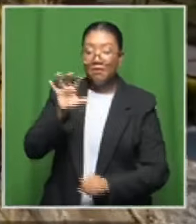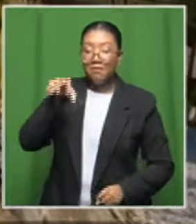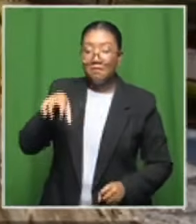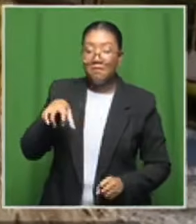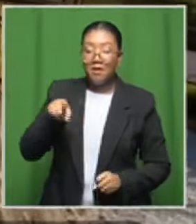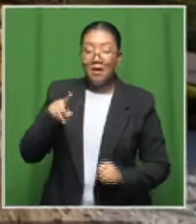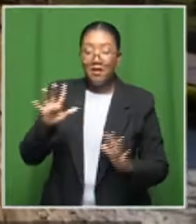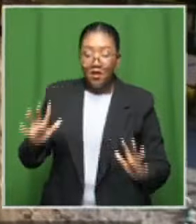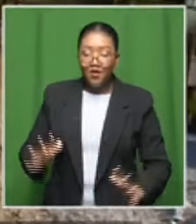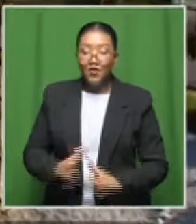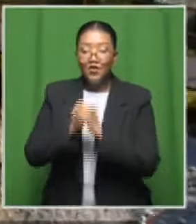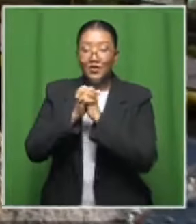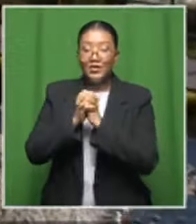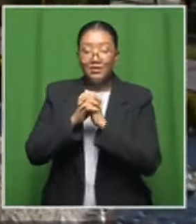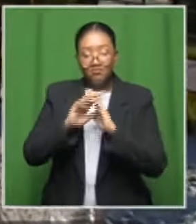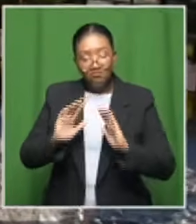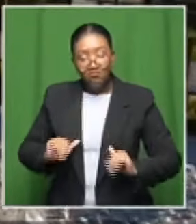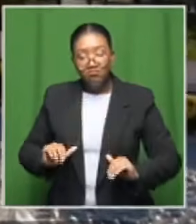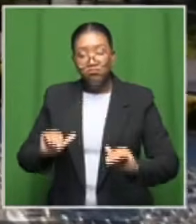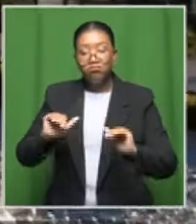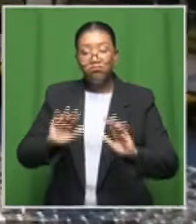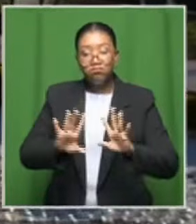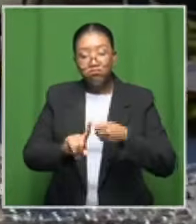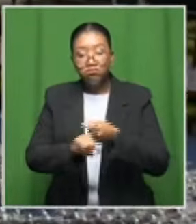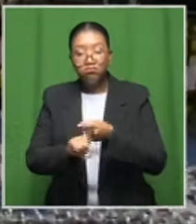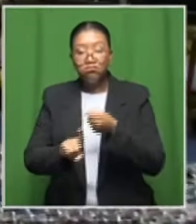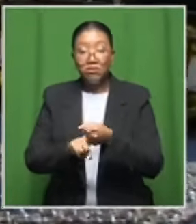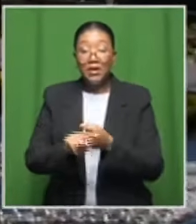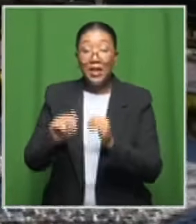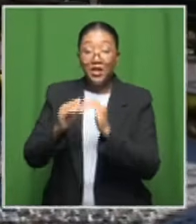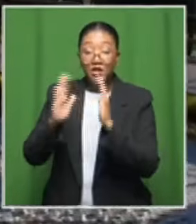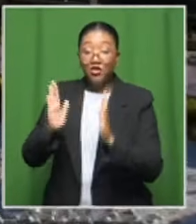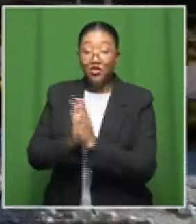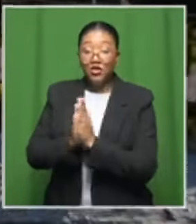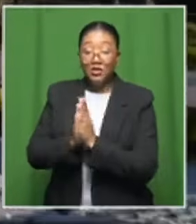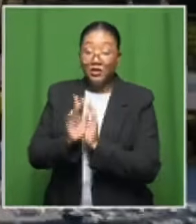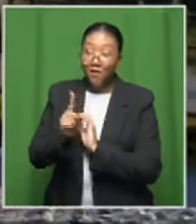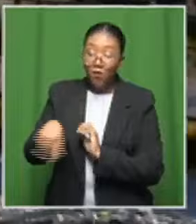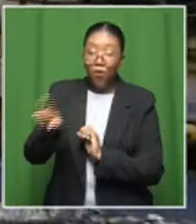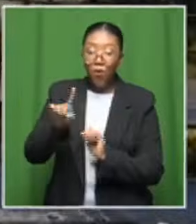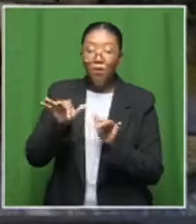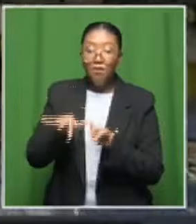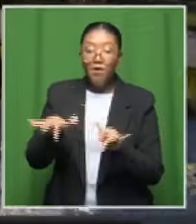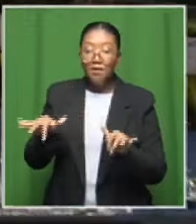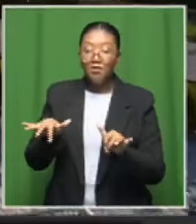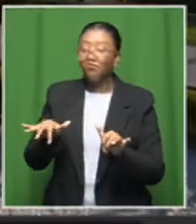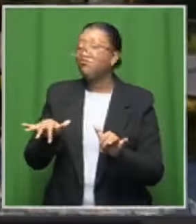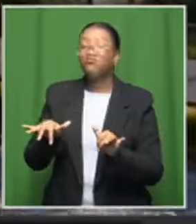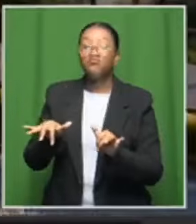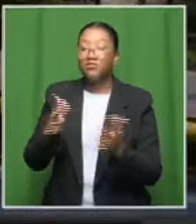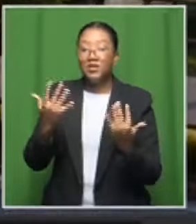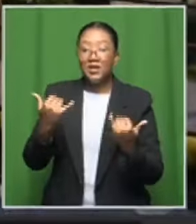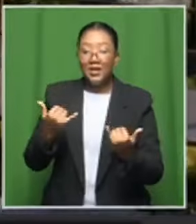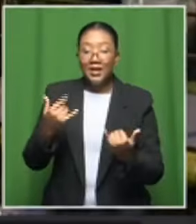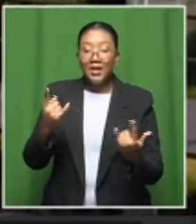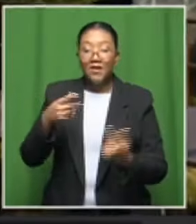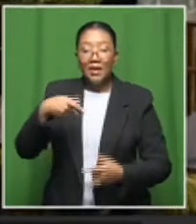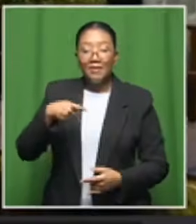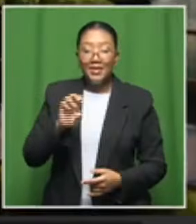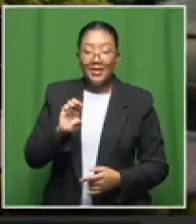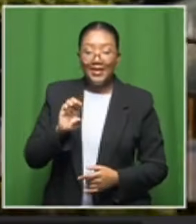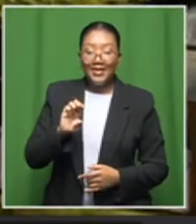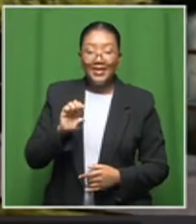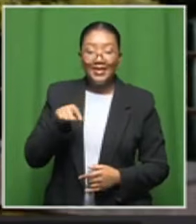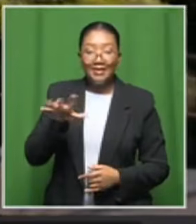and resilience. But St. Peter's was never just a church for a lot of people, especially here in Port Elizabeth, but known as Gqeberha. It was